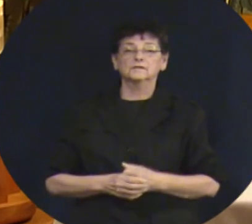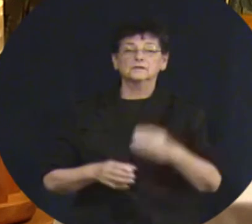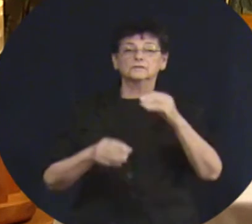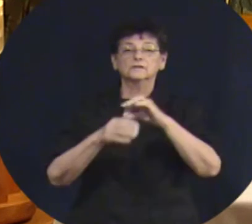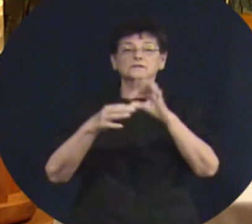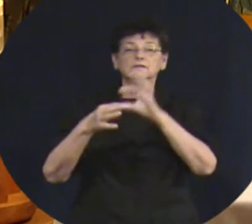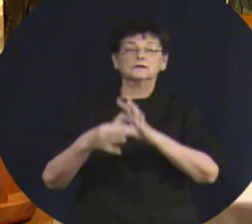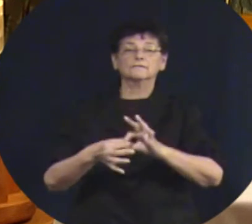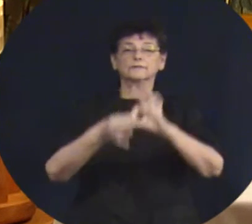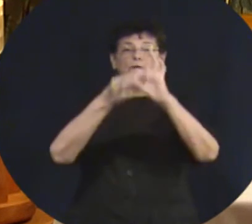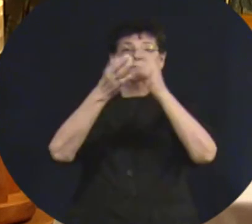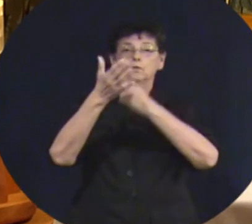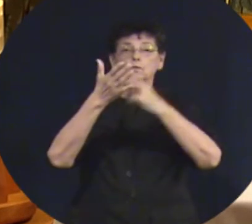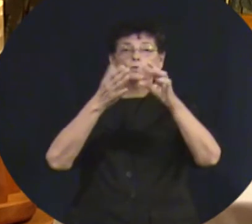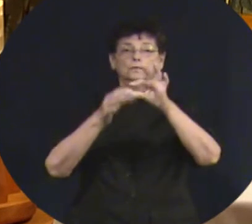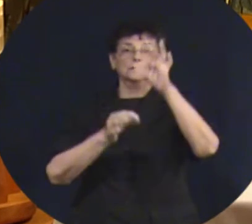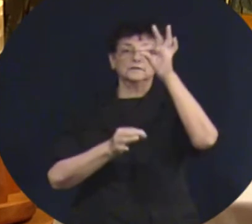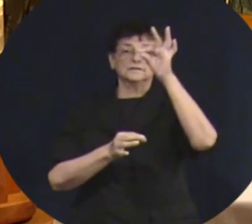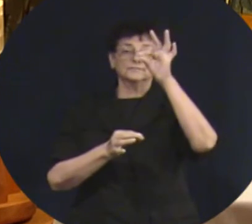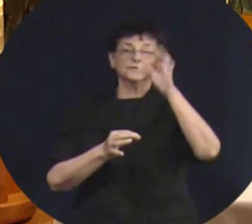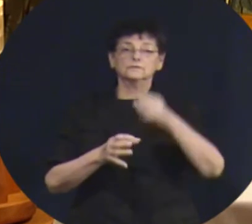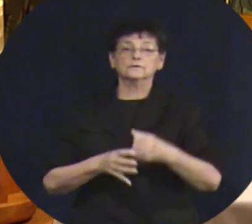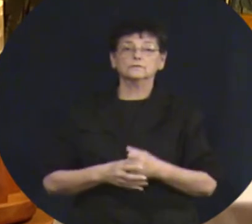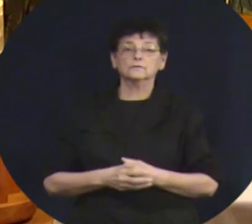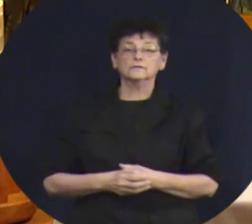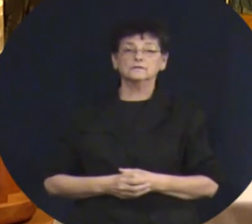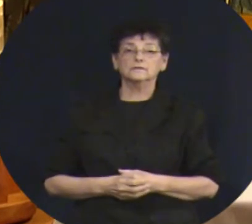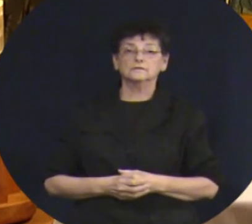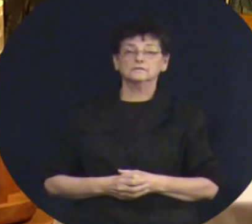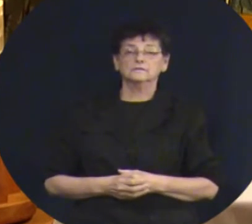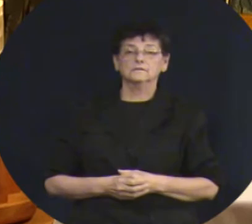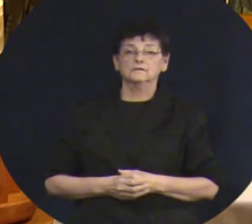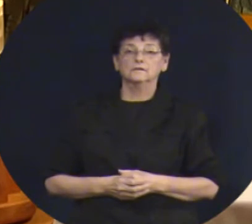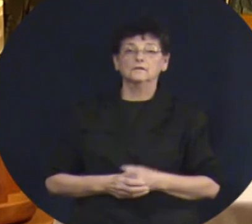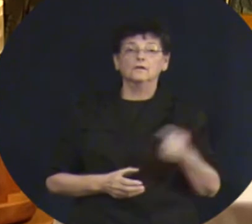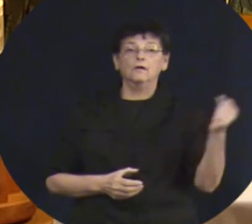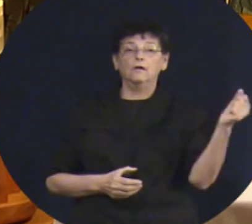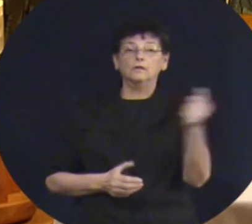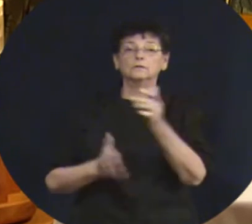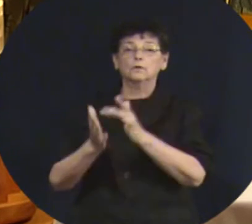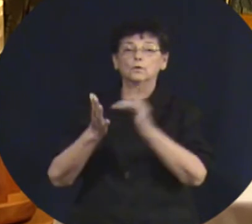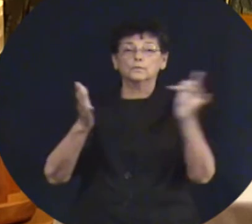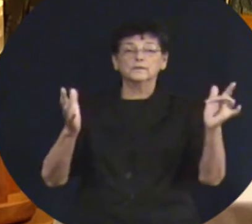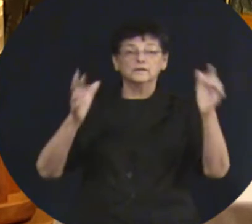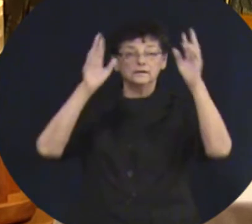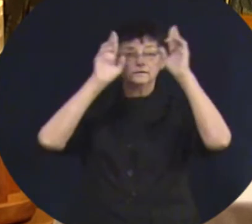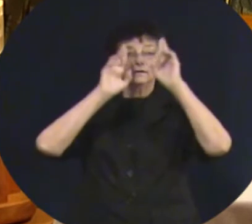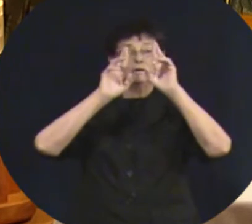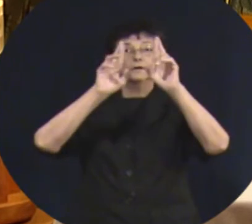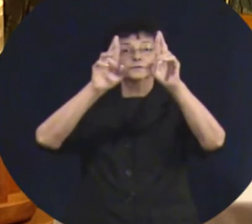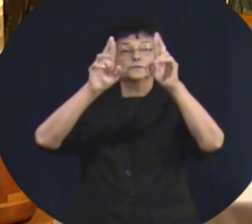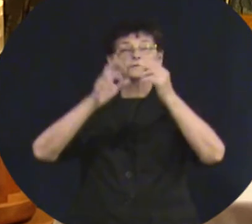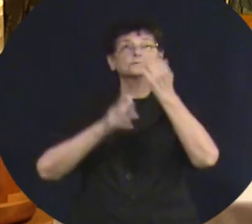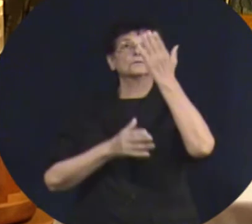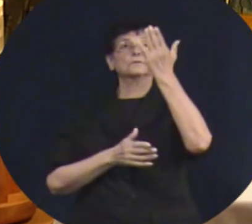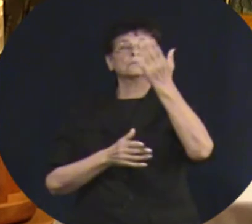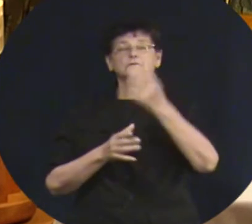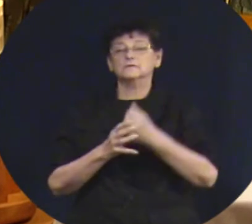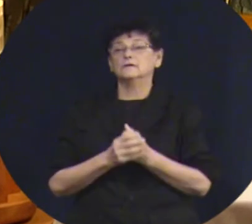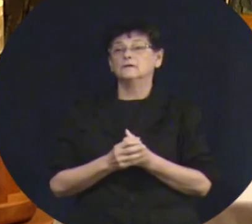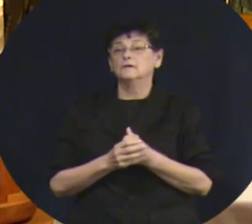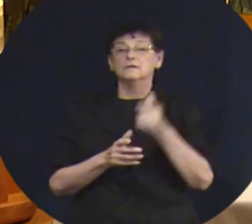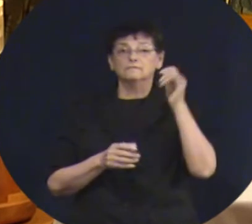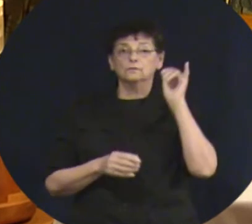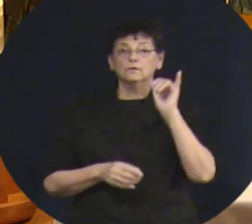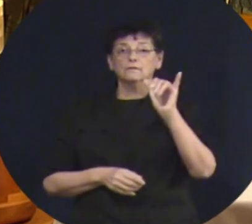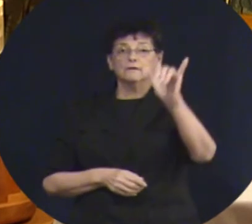the unity of the Holy Spirit, all glory and honor is yours,